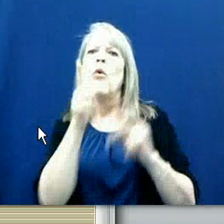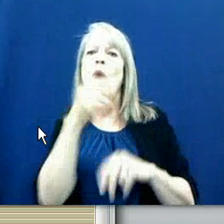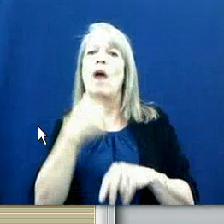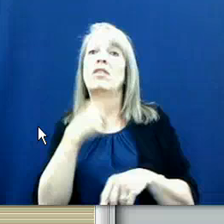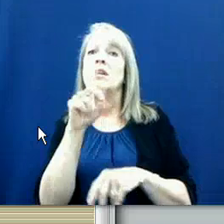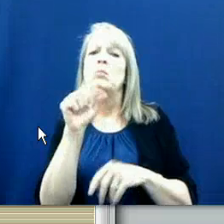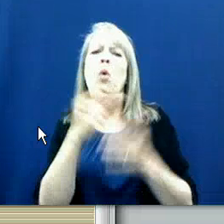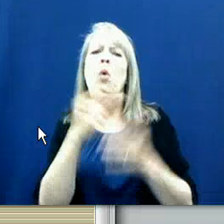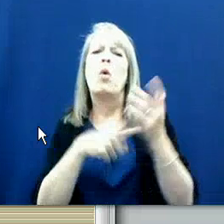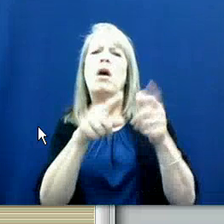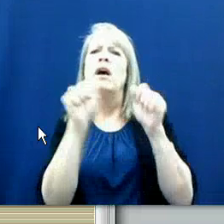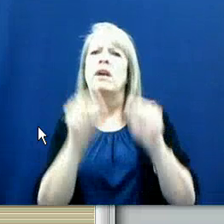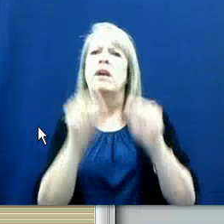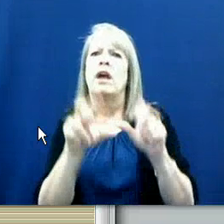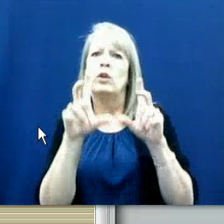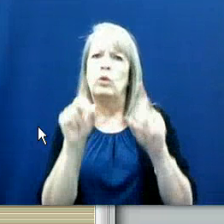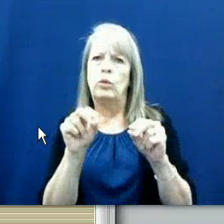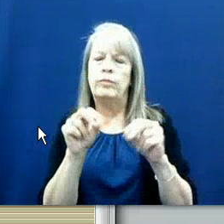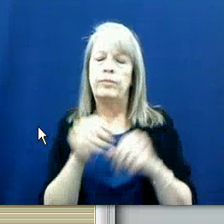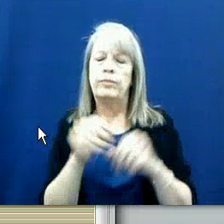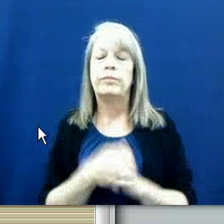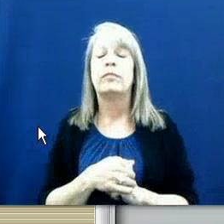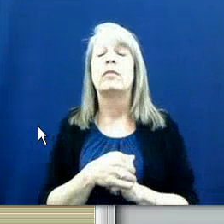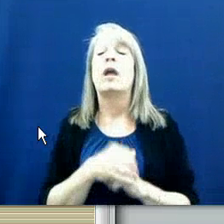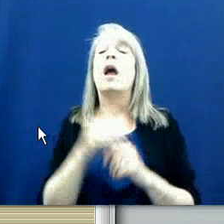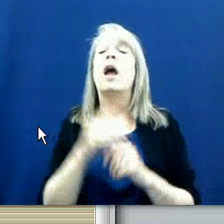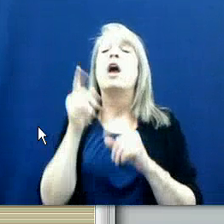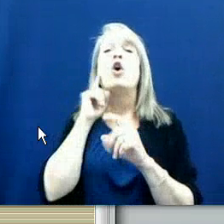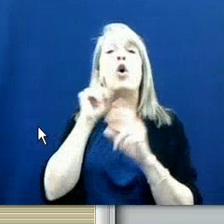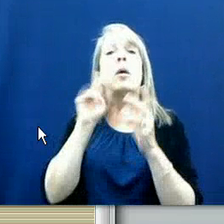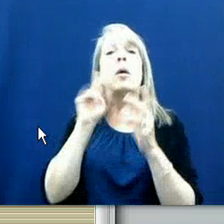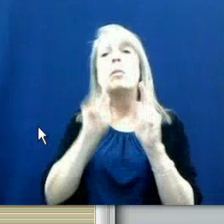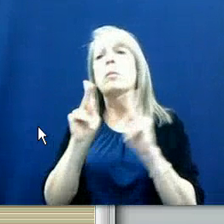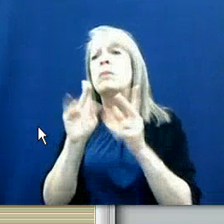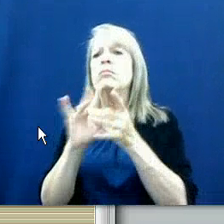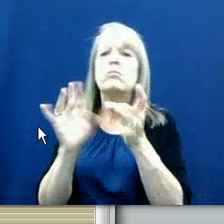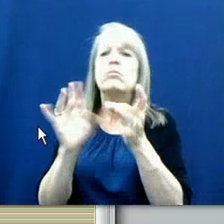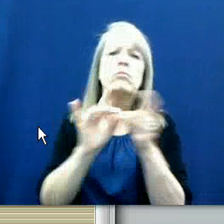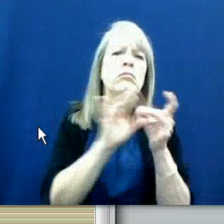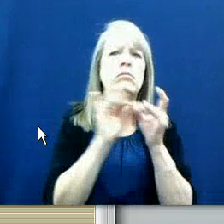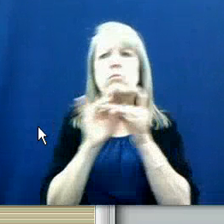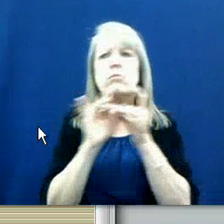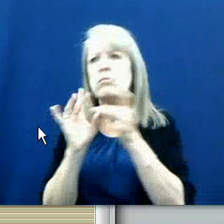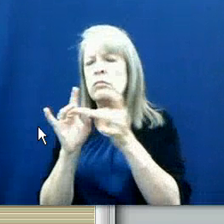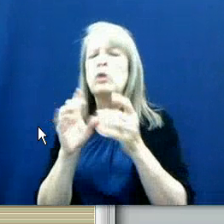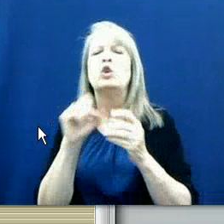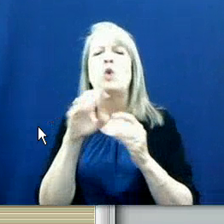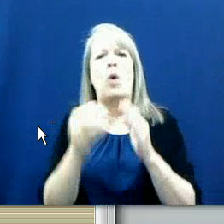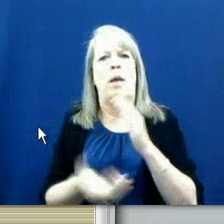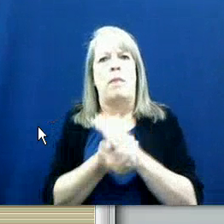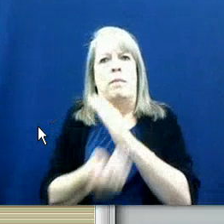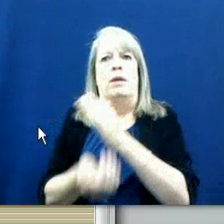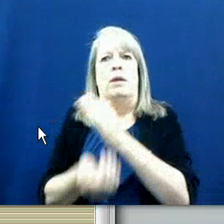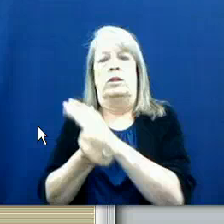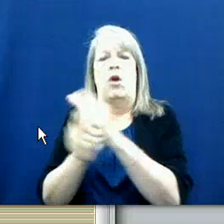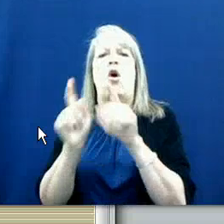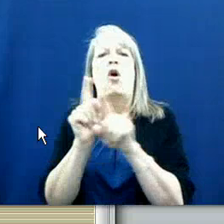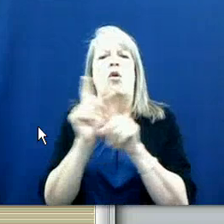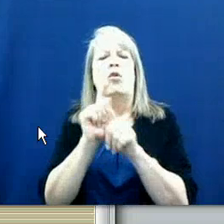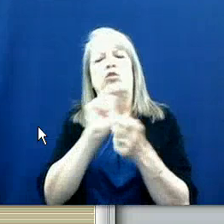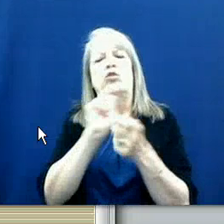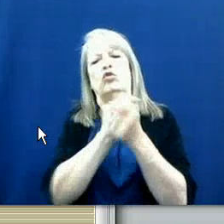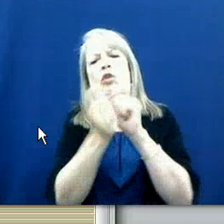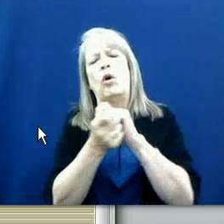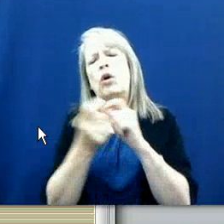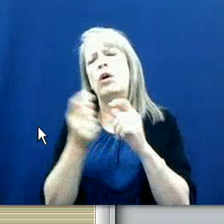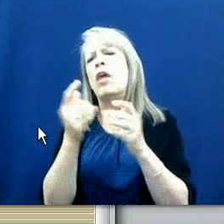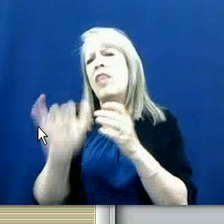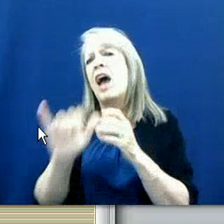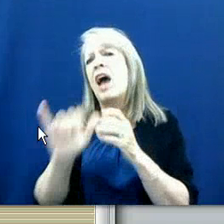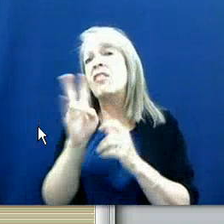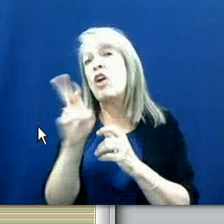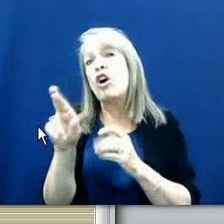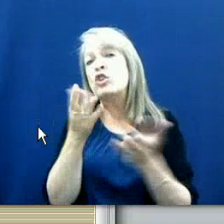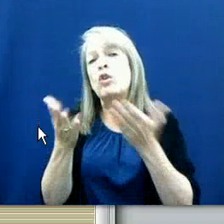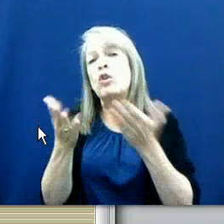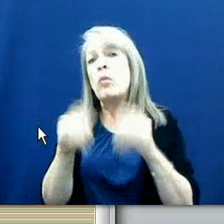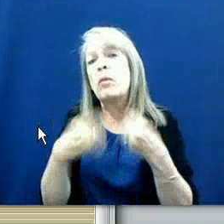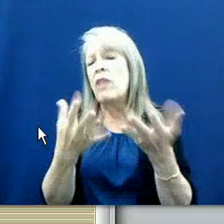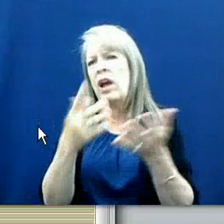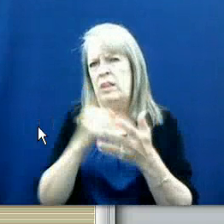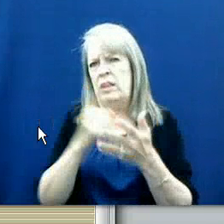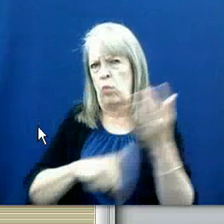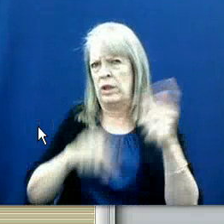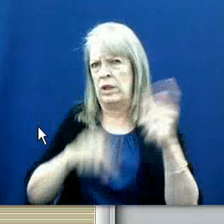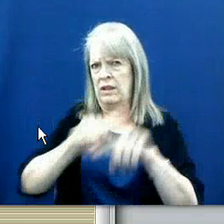do. In response to comments from the public, these amendments also changed the kinds of services that VR